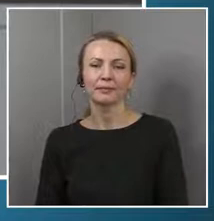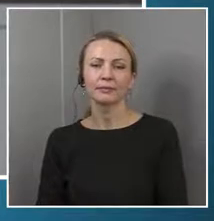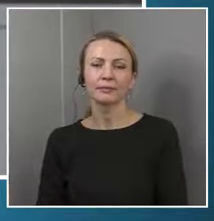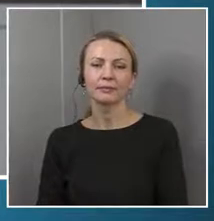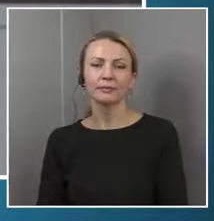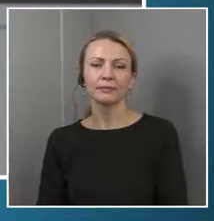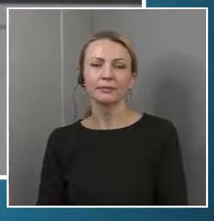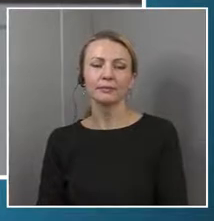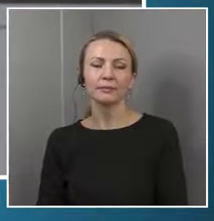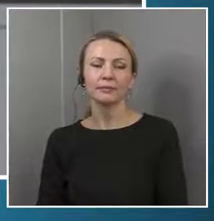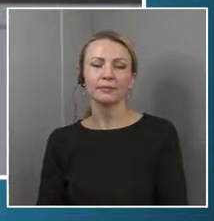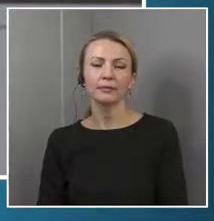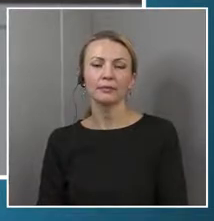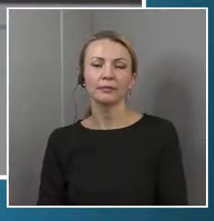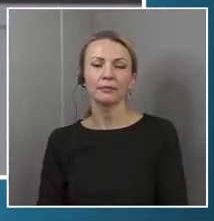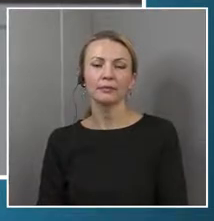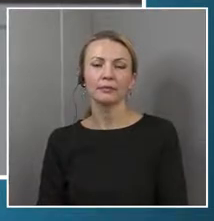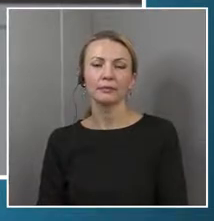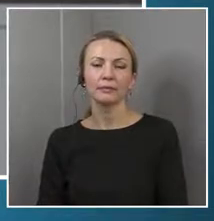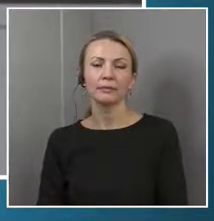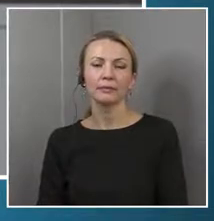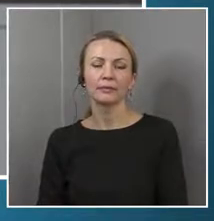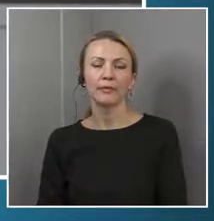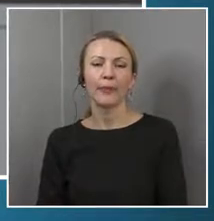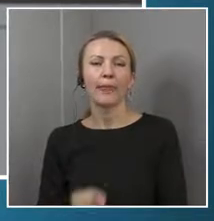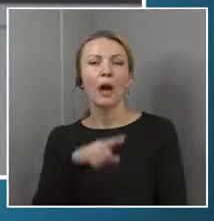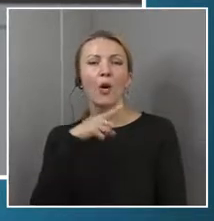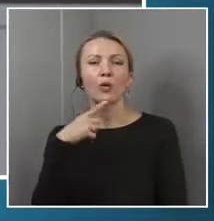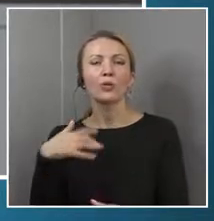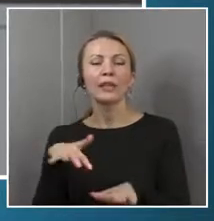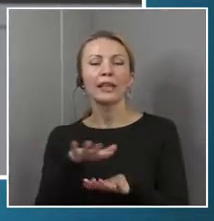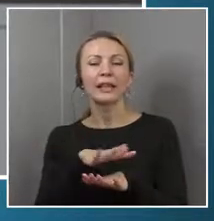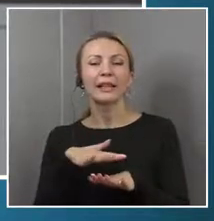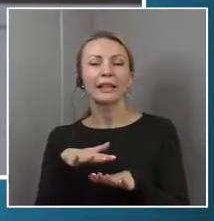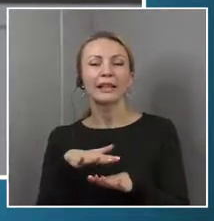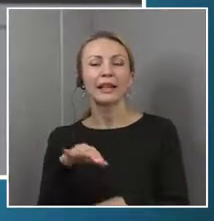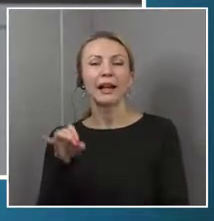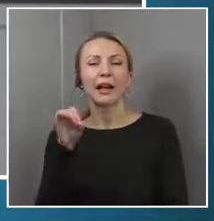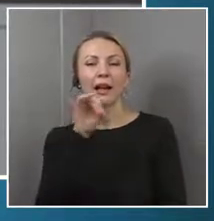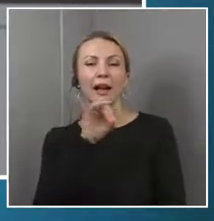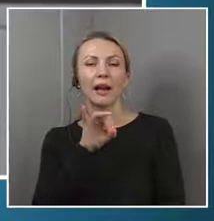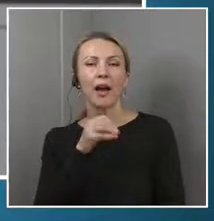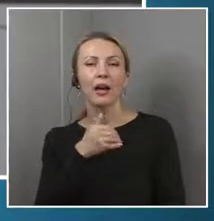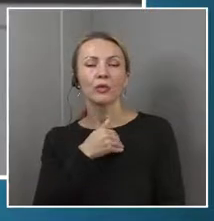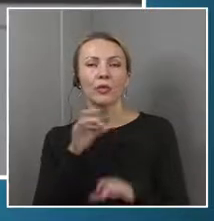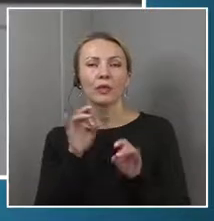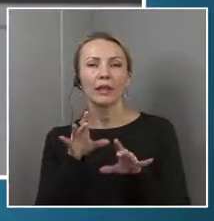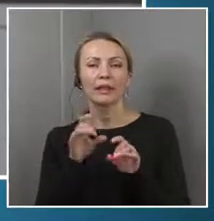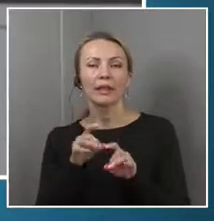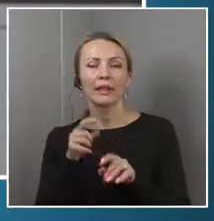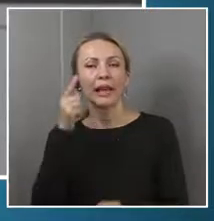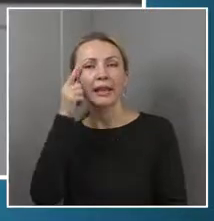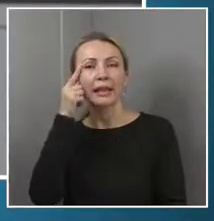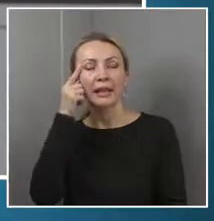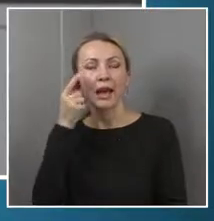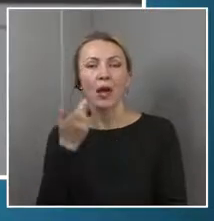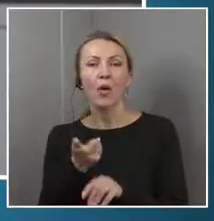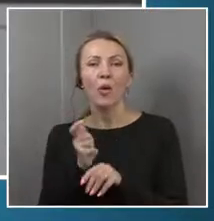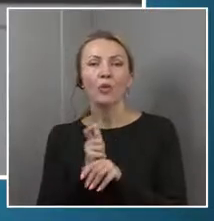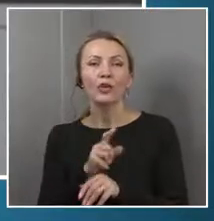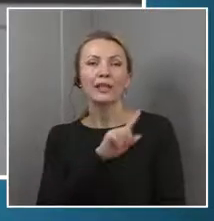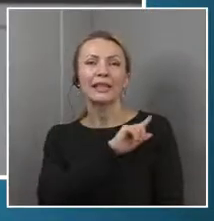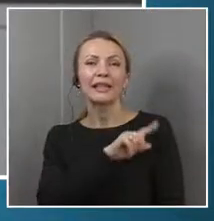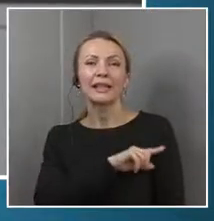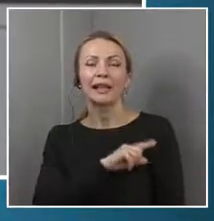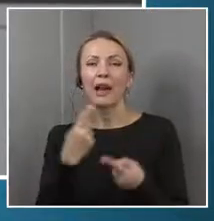Russia, in China, and in other countries as well. So this story is famous. And now let me answer your question about the